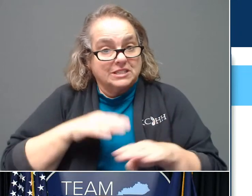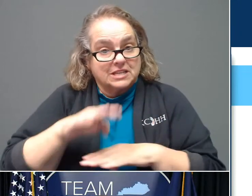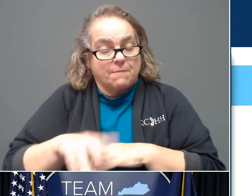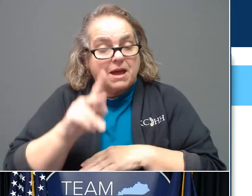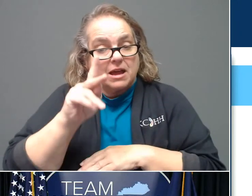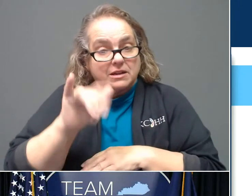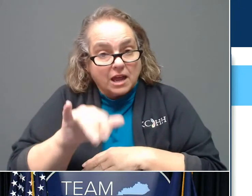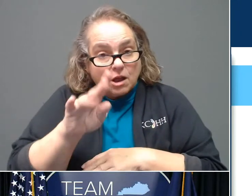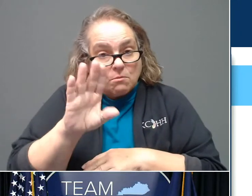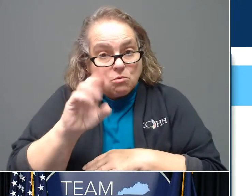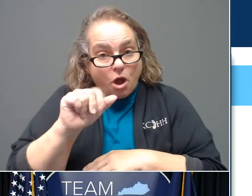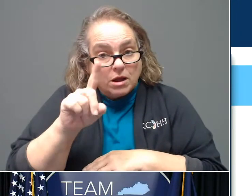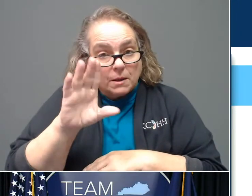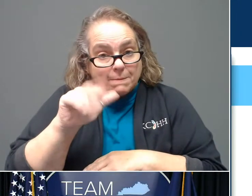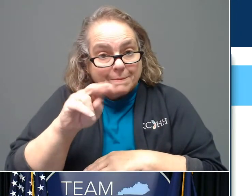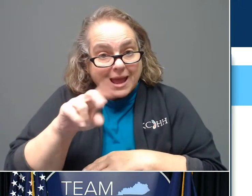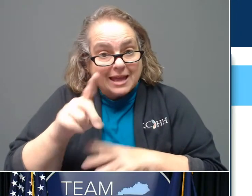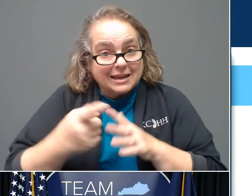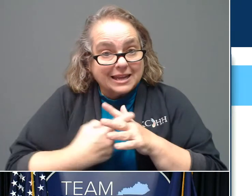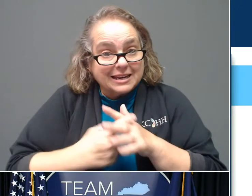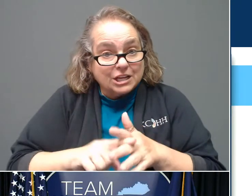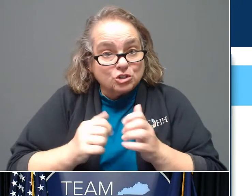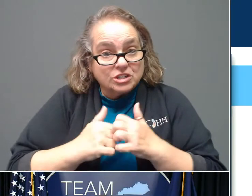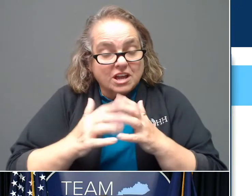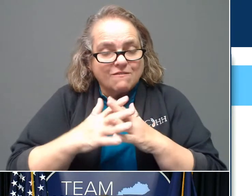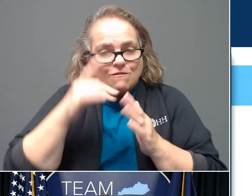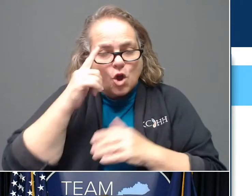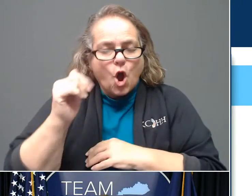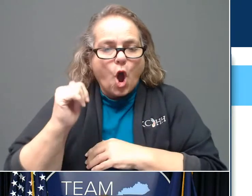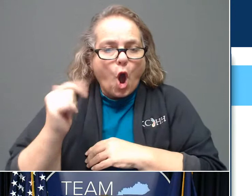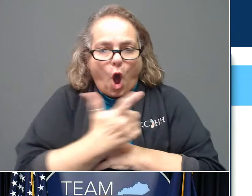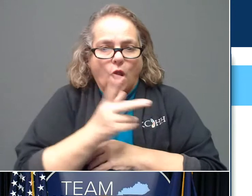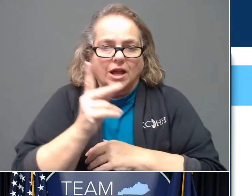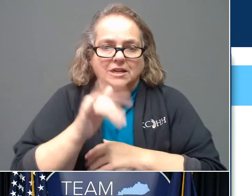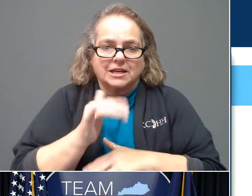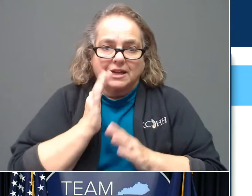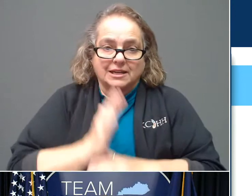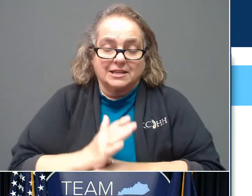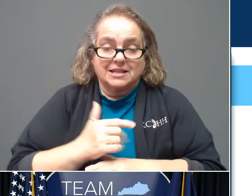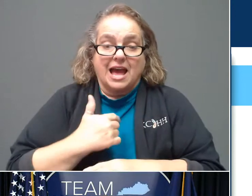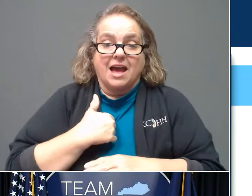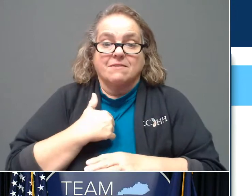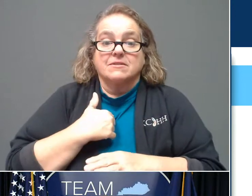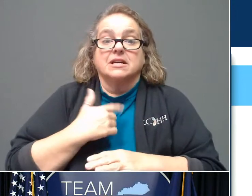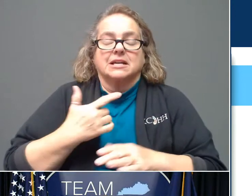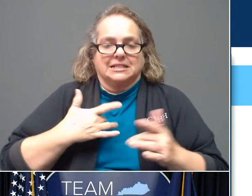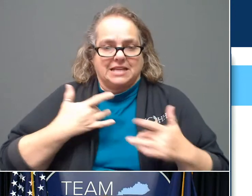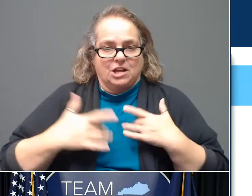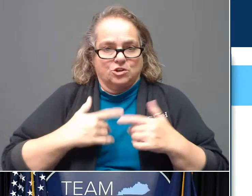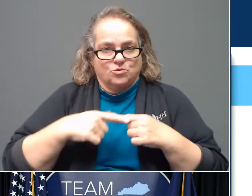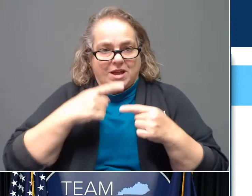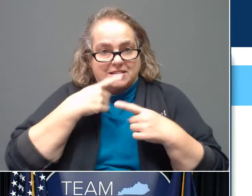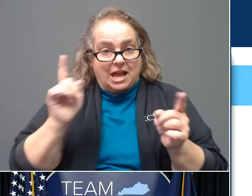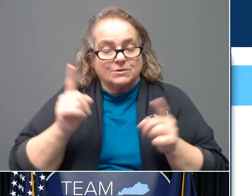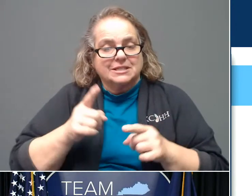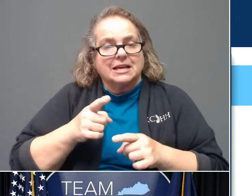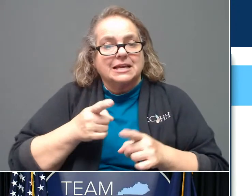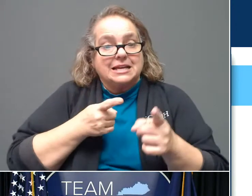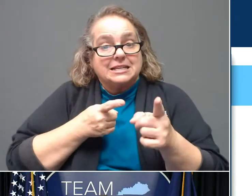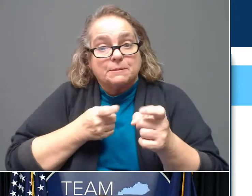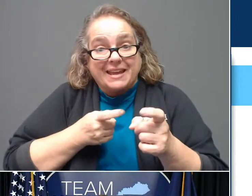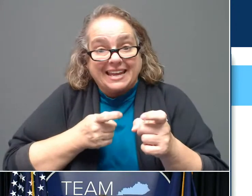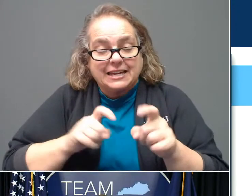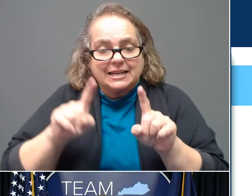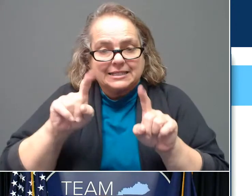all Kentuckians. I'm excited to announce Speed Test Kentucky. Speed Test Kentucky is an